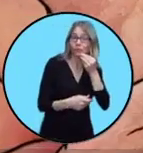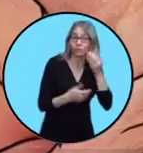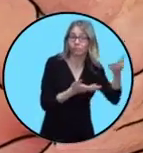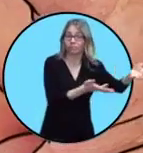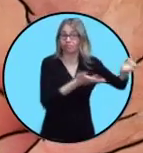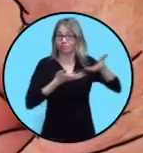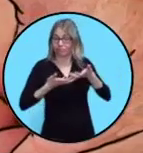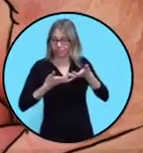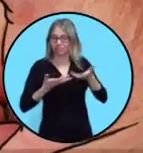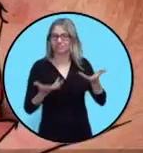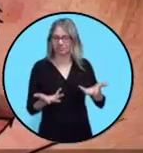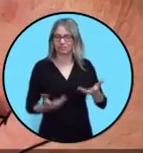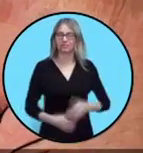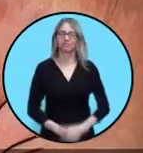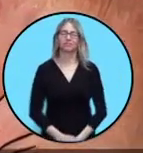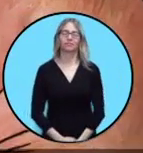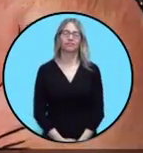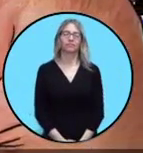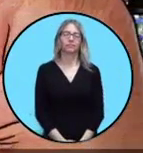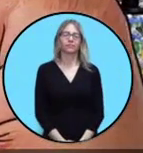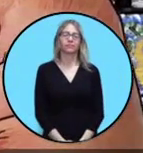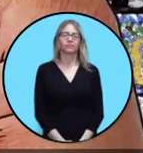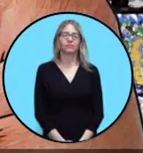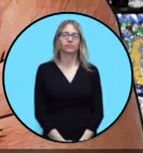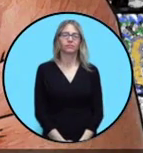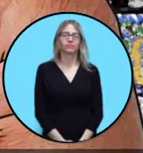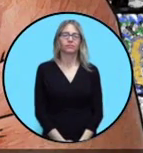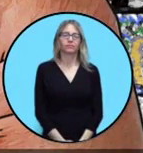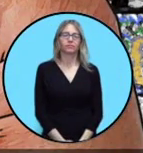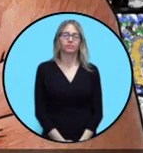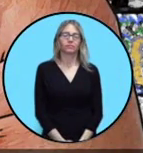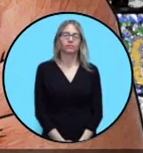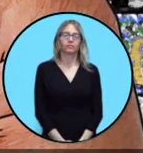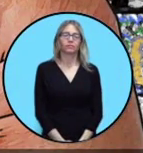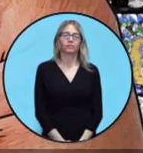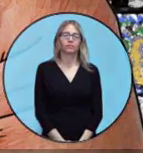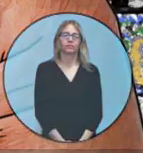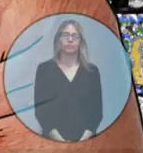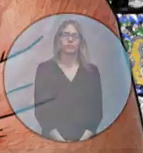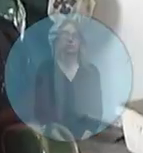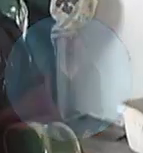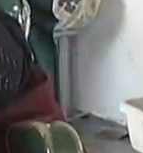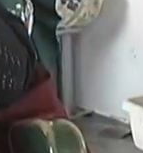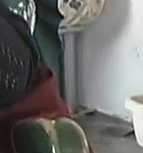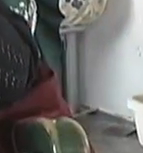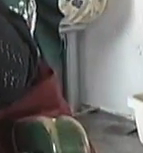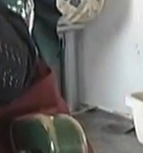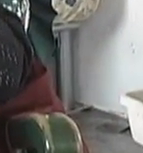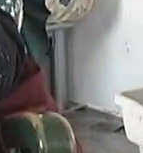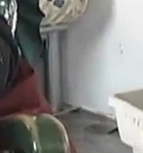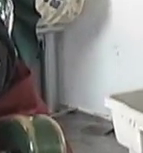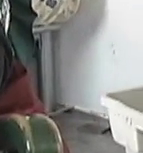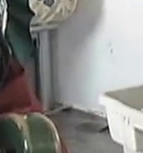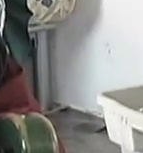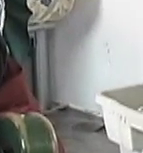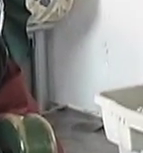little sticks. They would be using them to trade their food with. Okay.